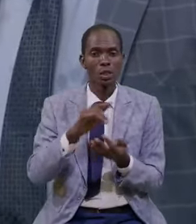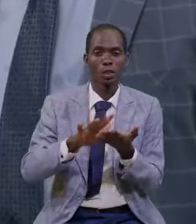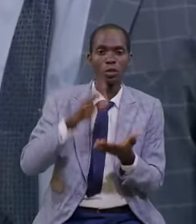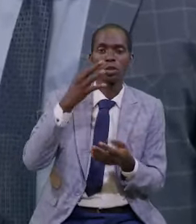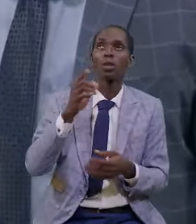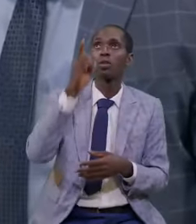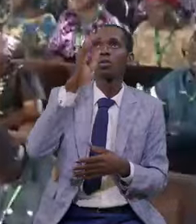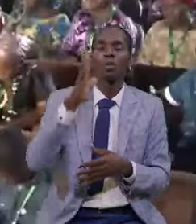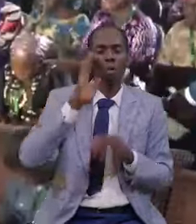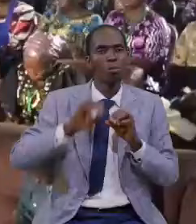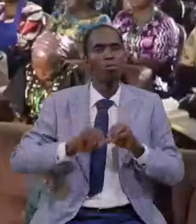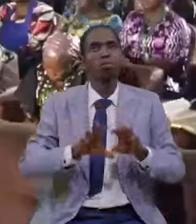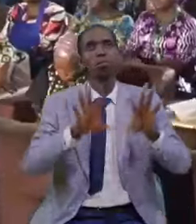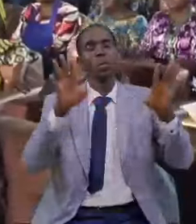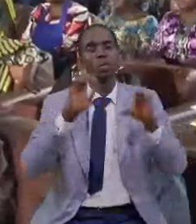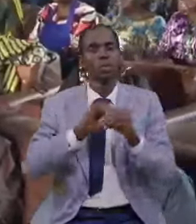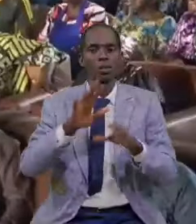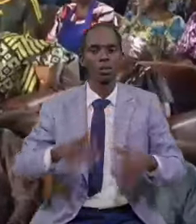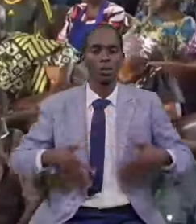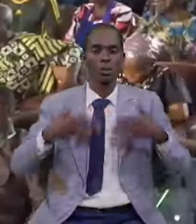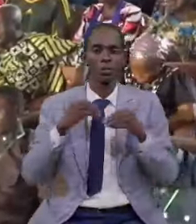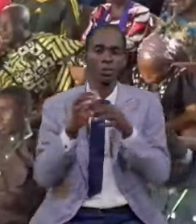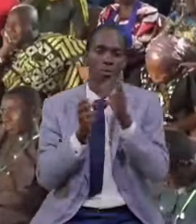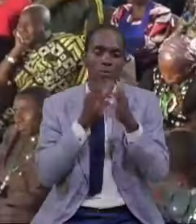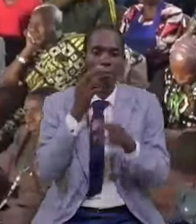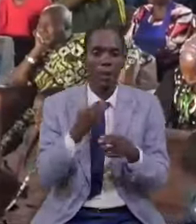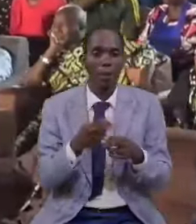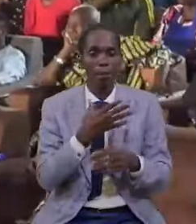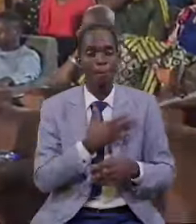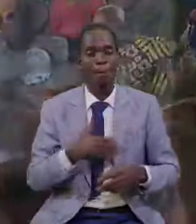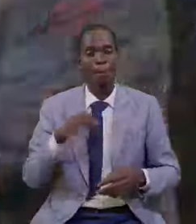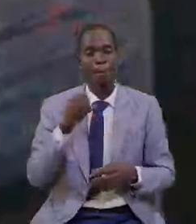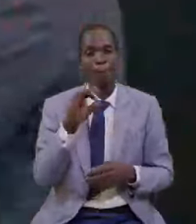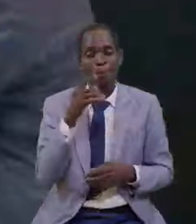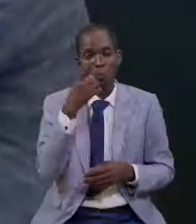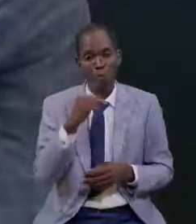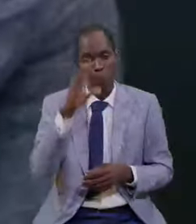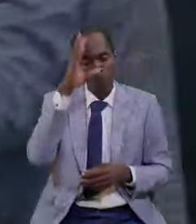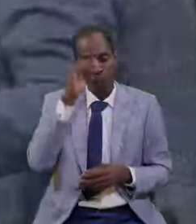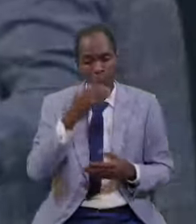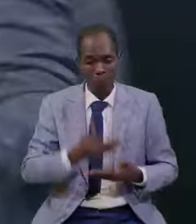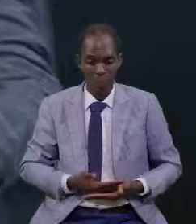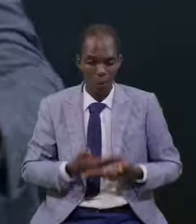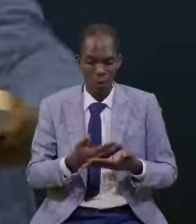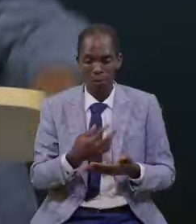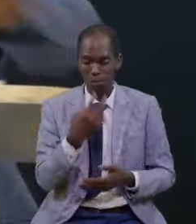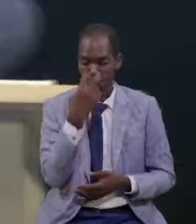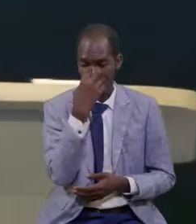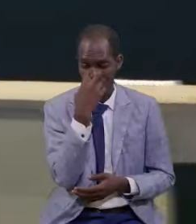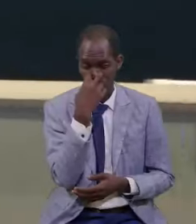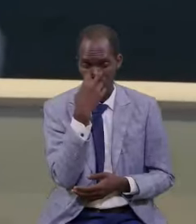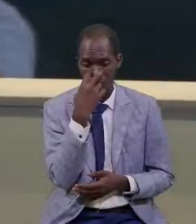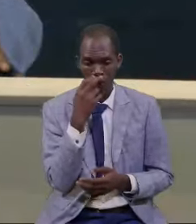in Jesus' name. And so the man who was born blind got to Jesus,